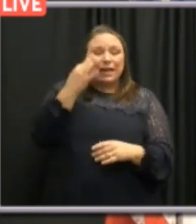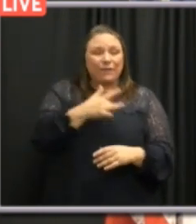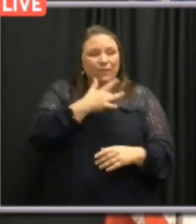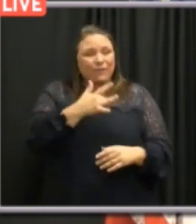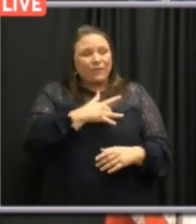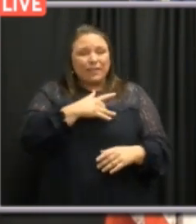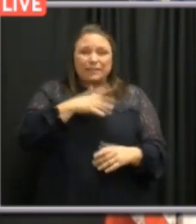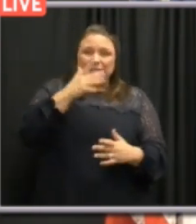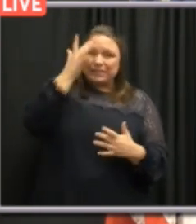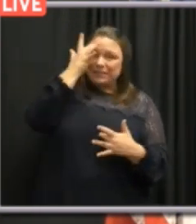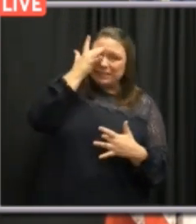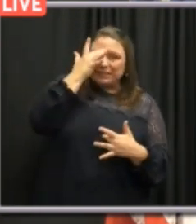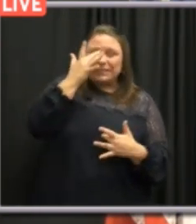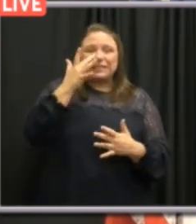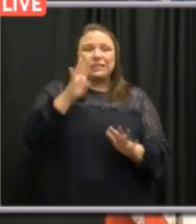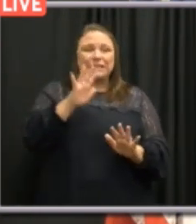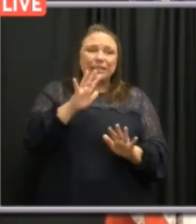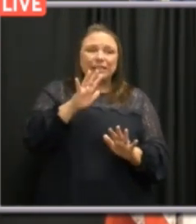not